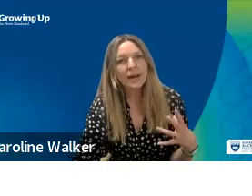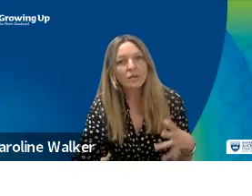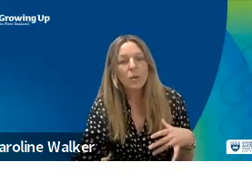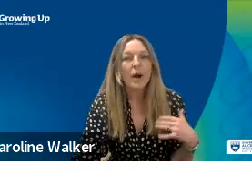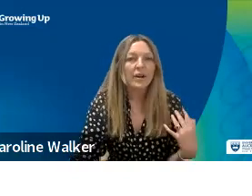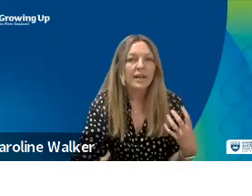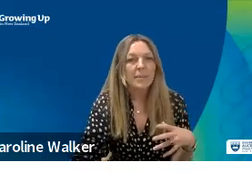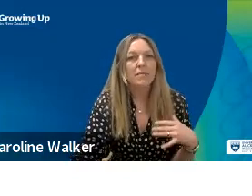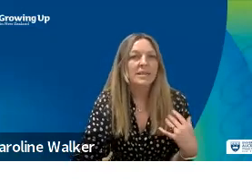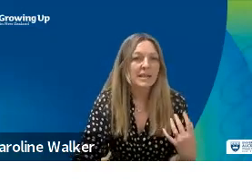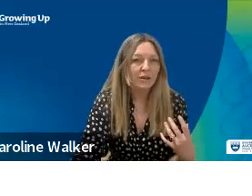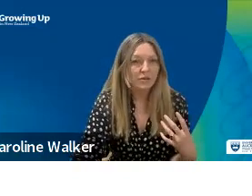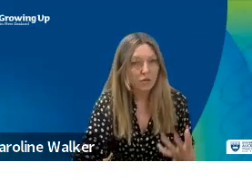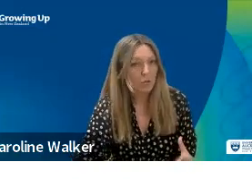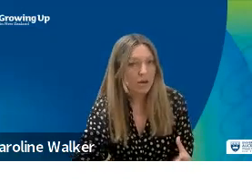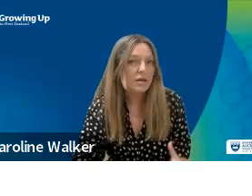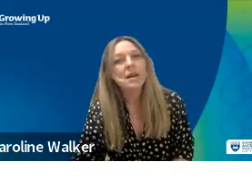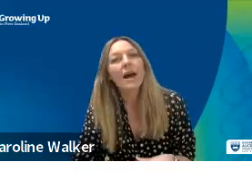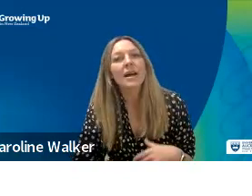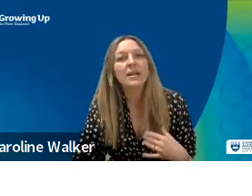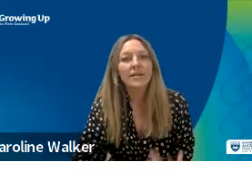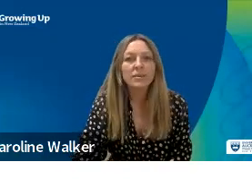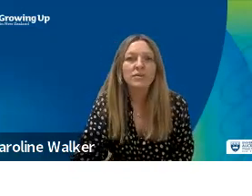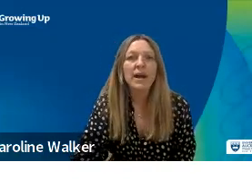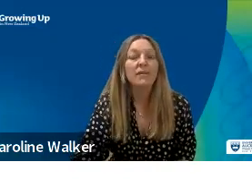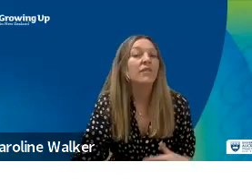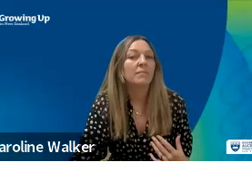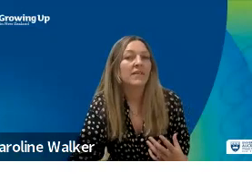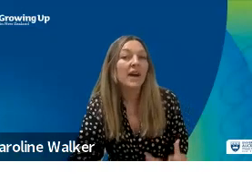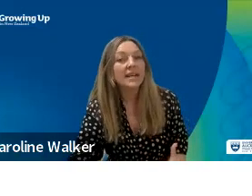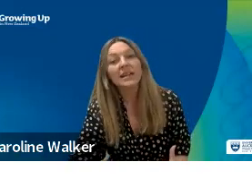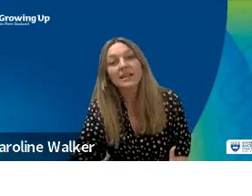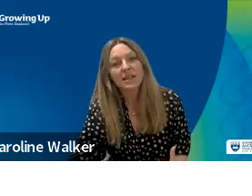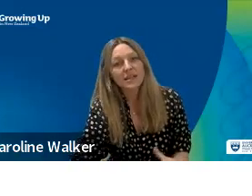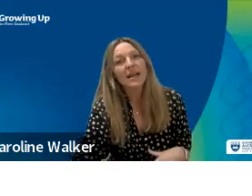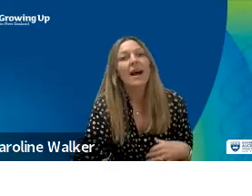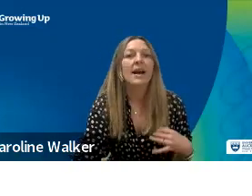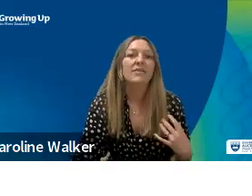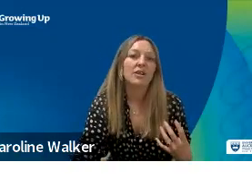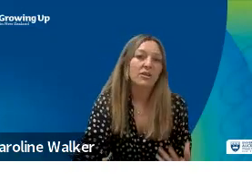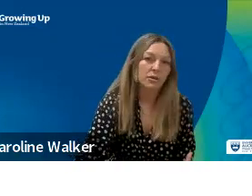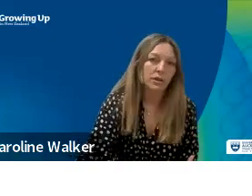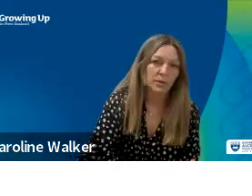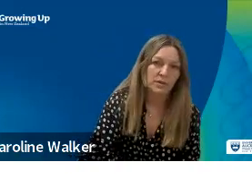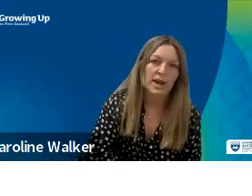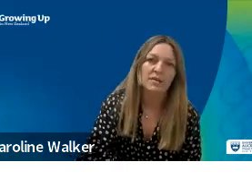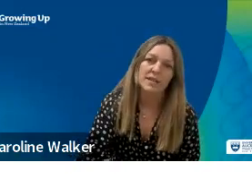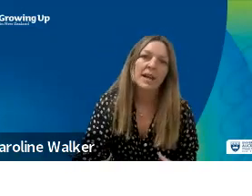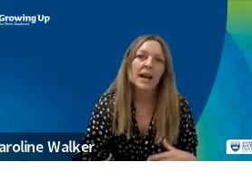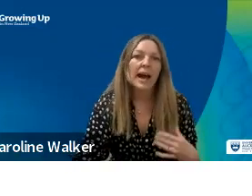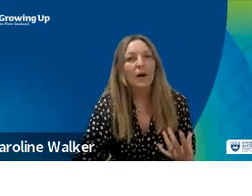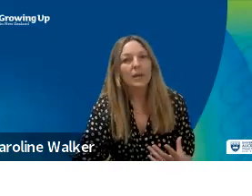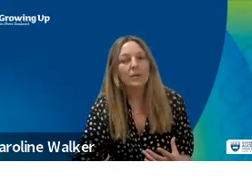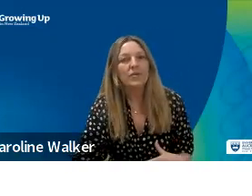One was about worry about missing out on schoolwork. Another was around family finances. And then a third was